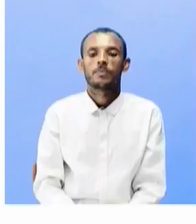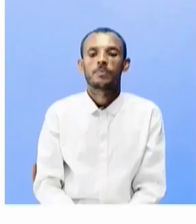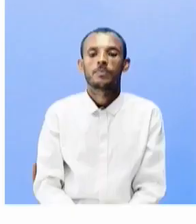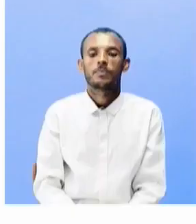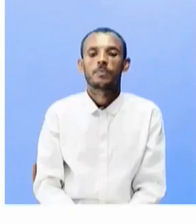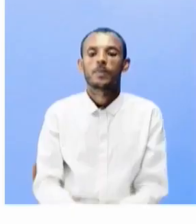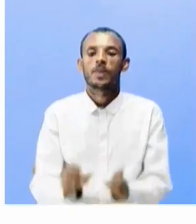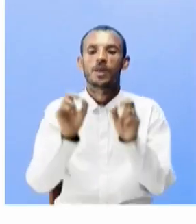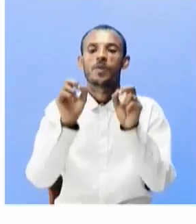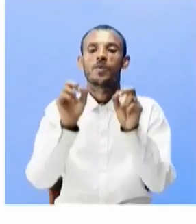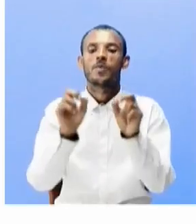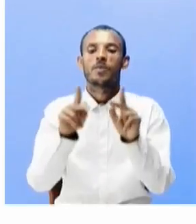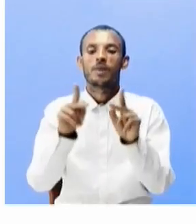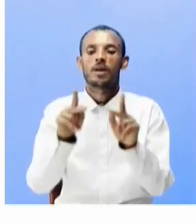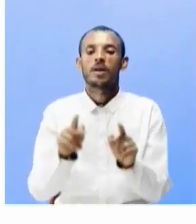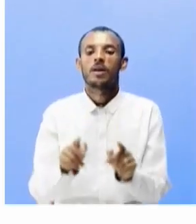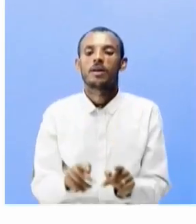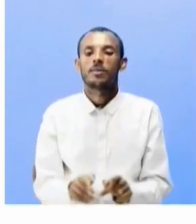Okay.